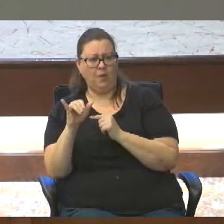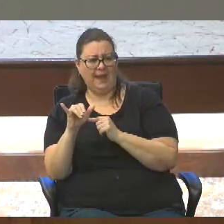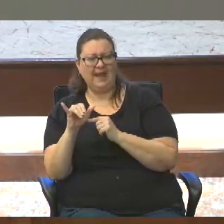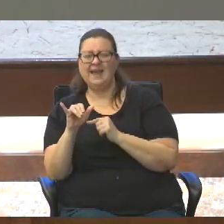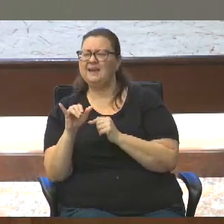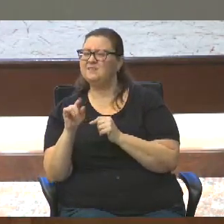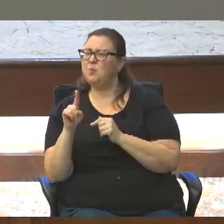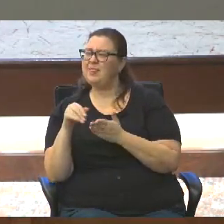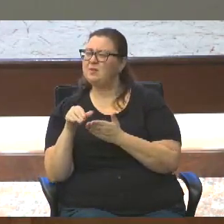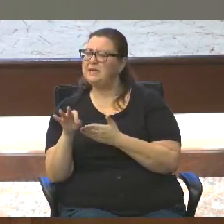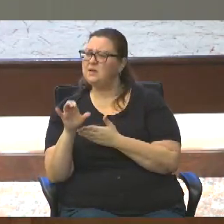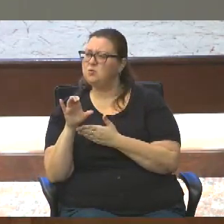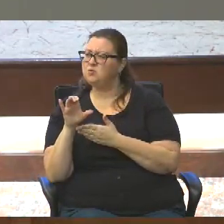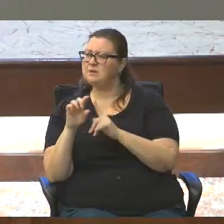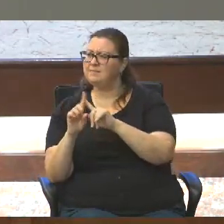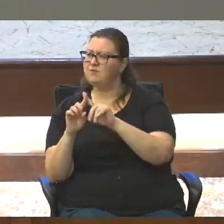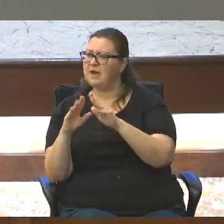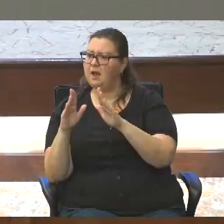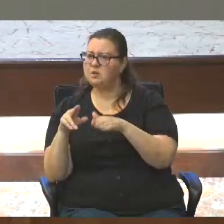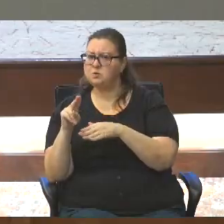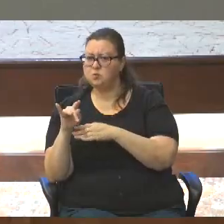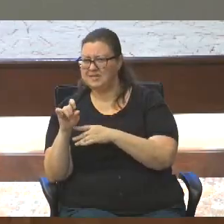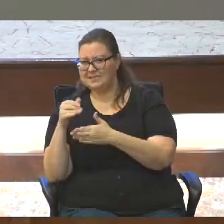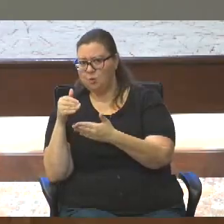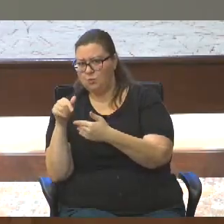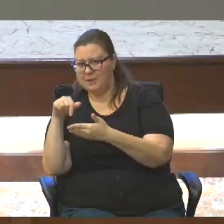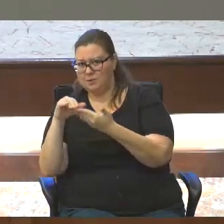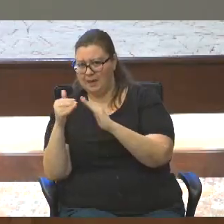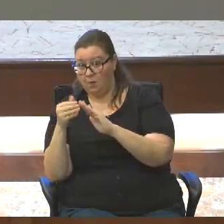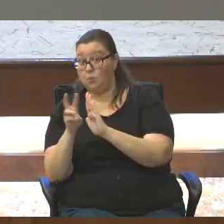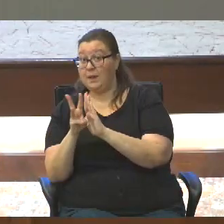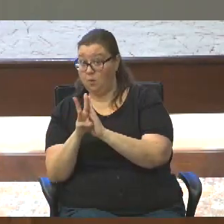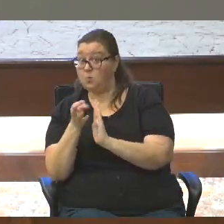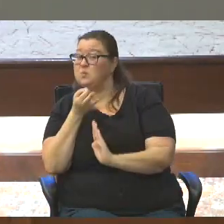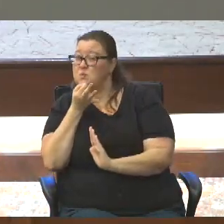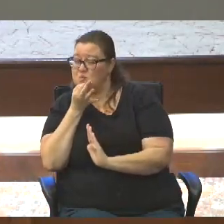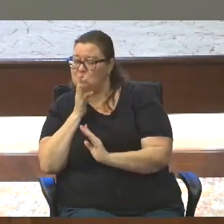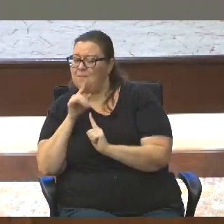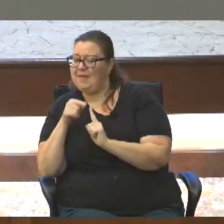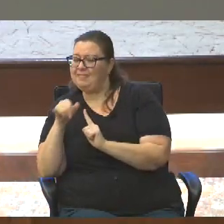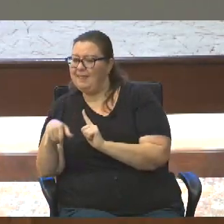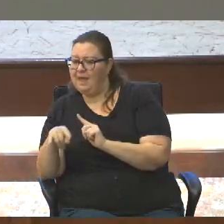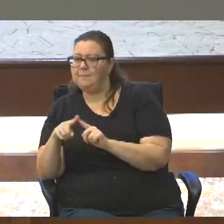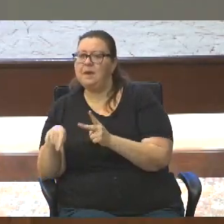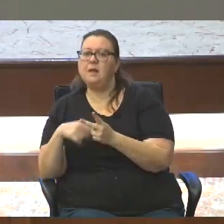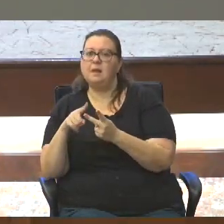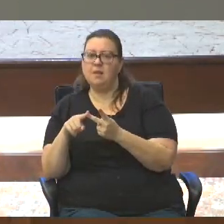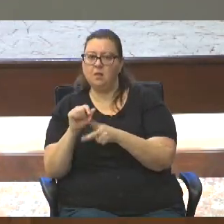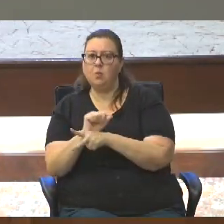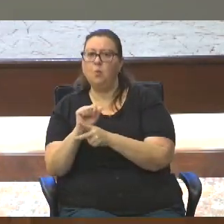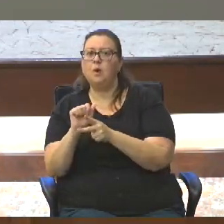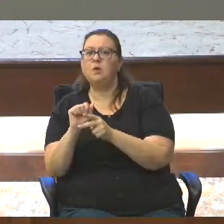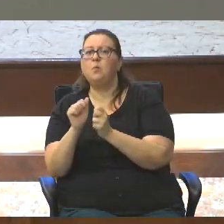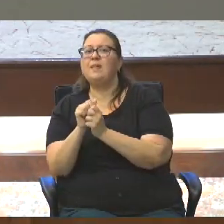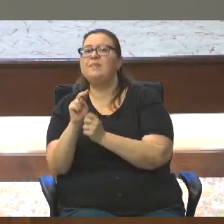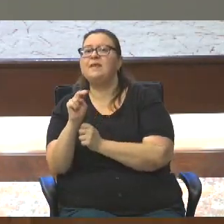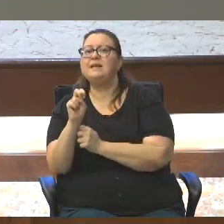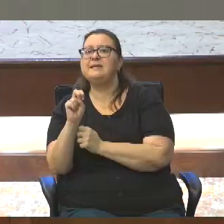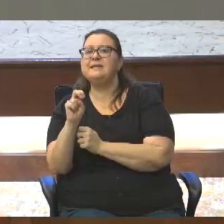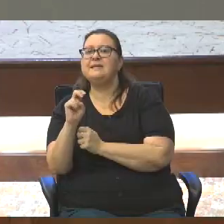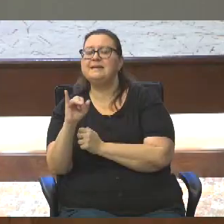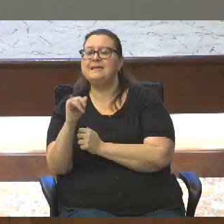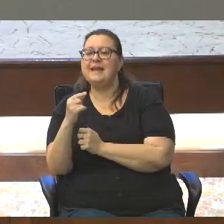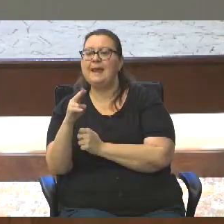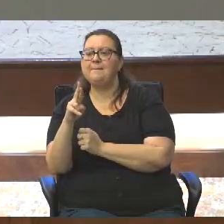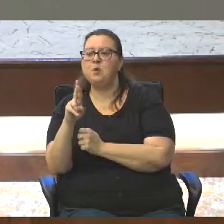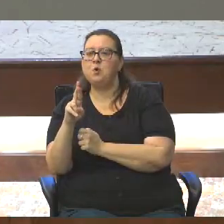housing units, relatively close to downtown Waco. But on top of that, you're talking about the work we're doing with NeighborWorks and Grassroots and Habitat